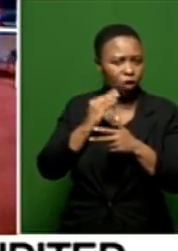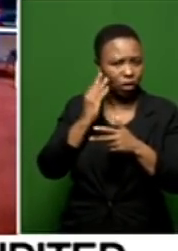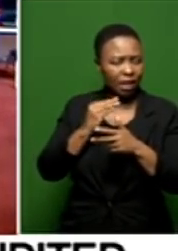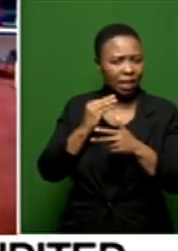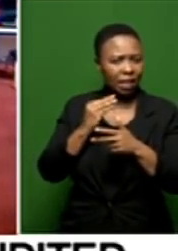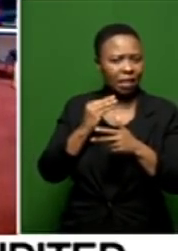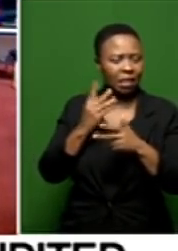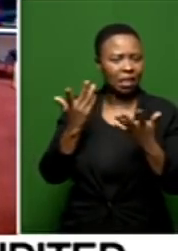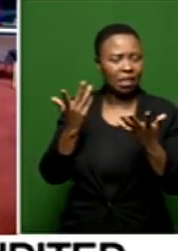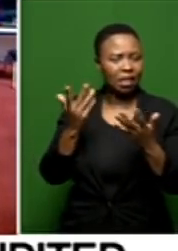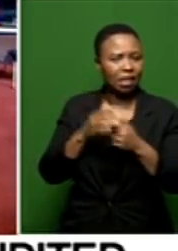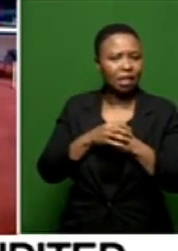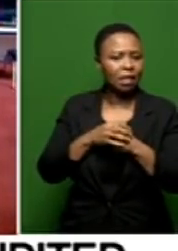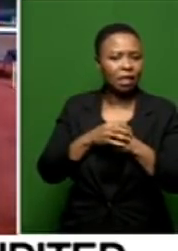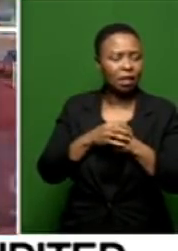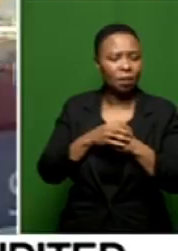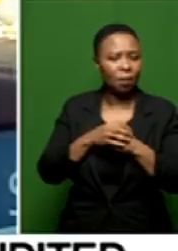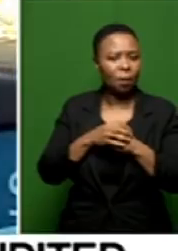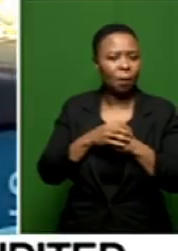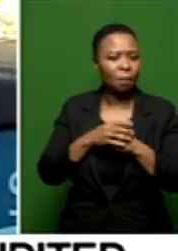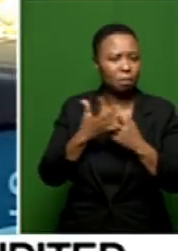that is not in line with what the